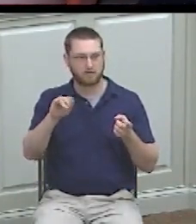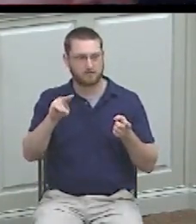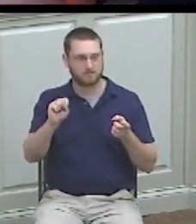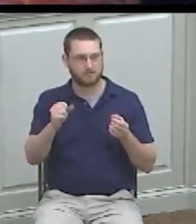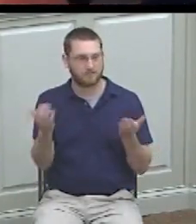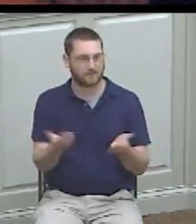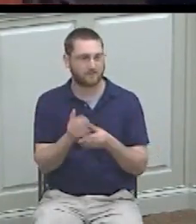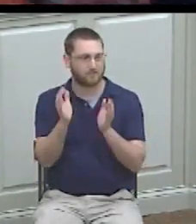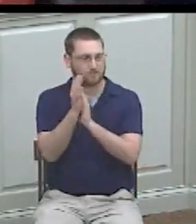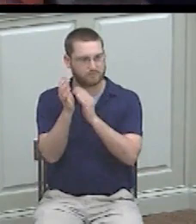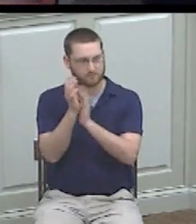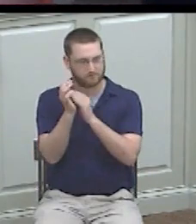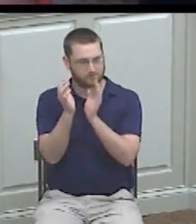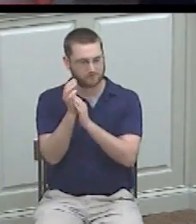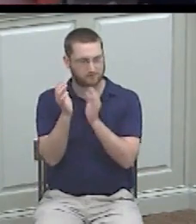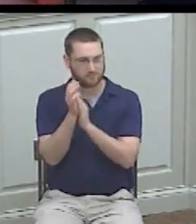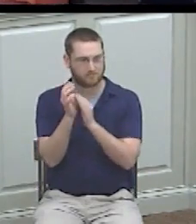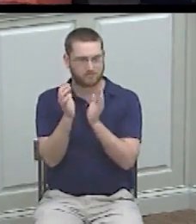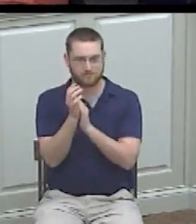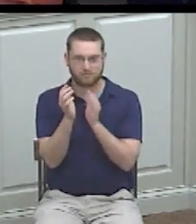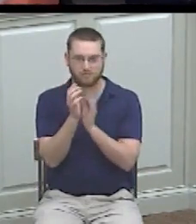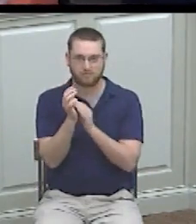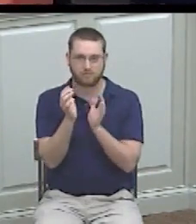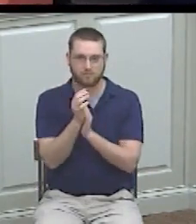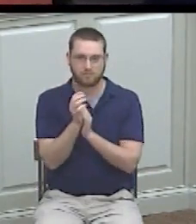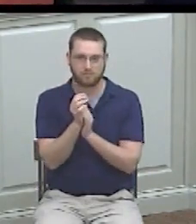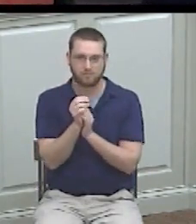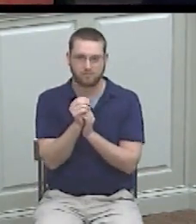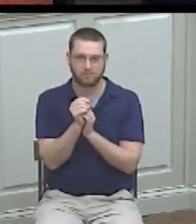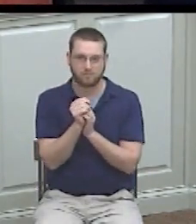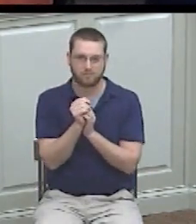Better than good. You're excellent.